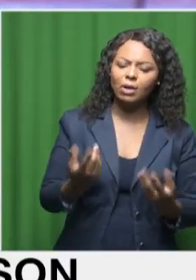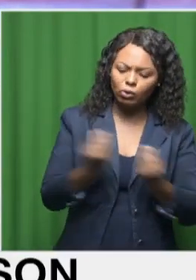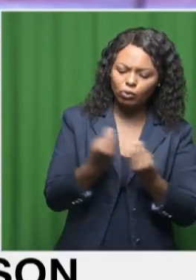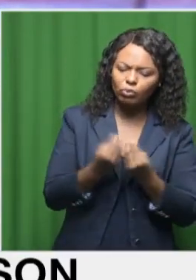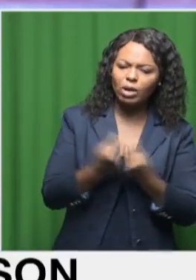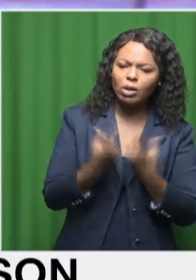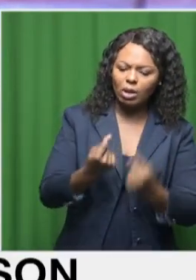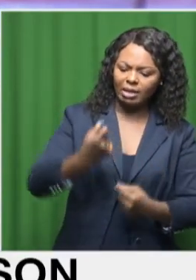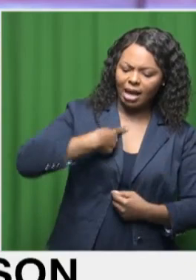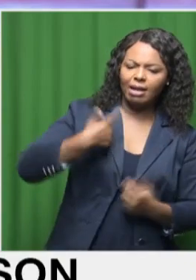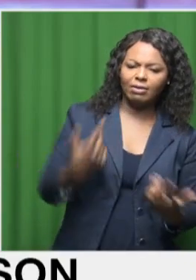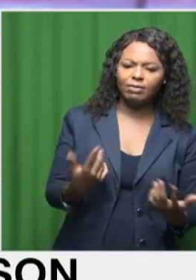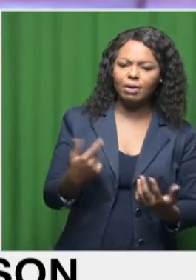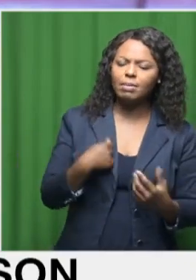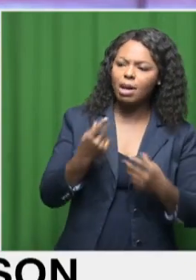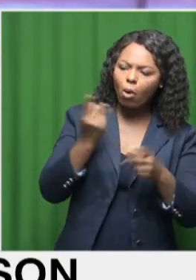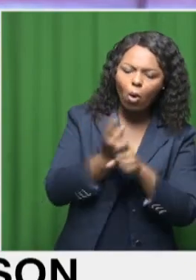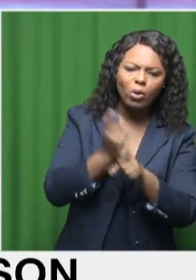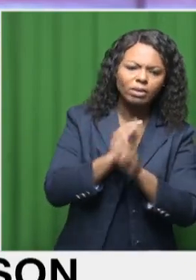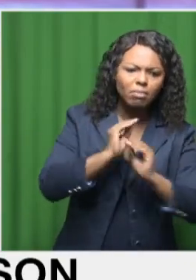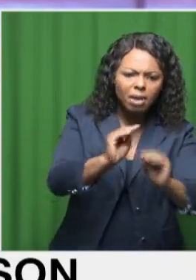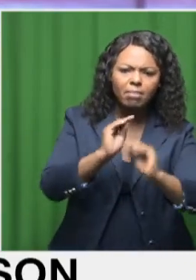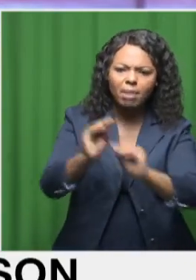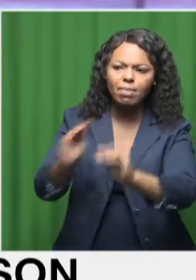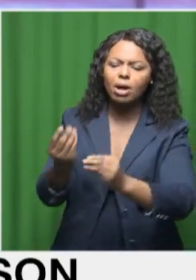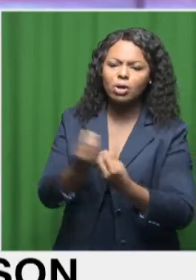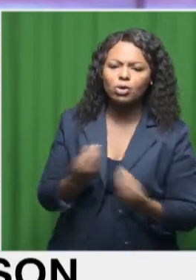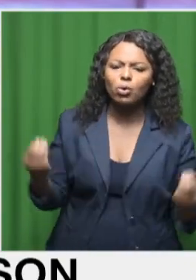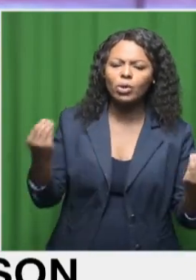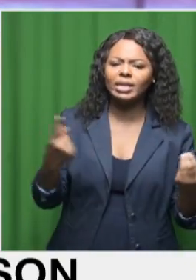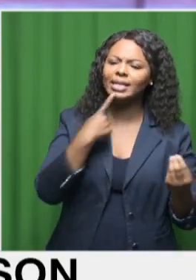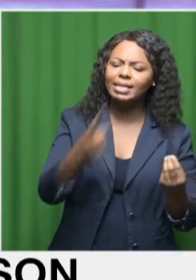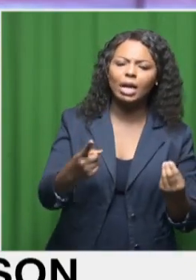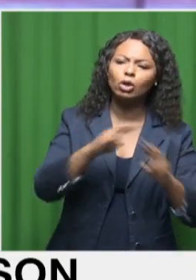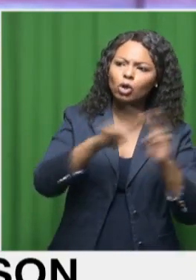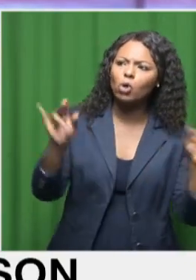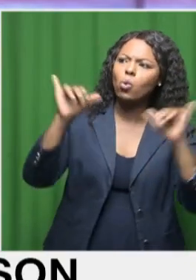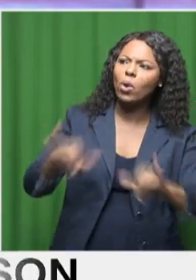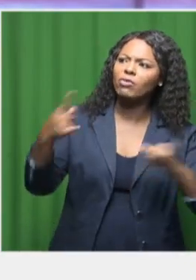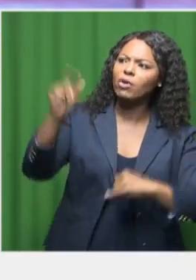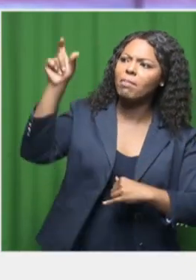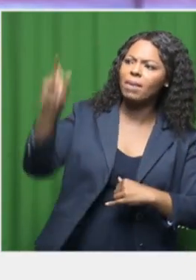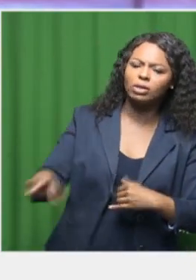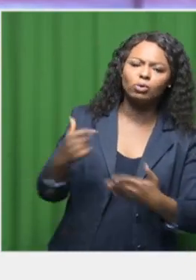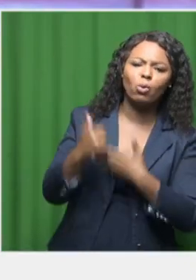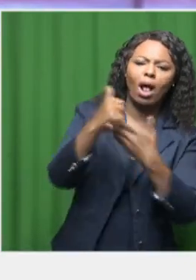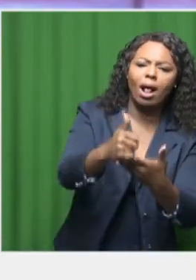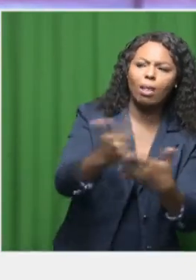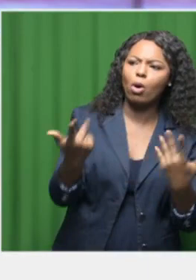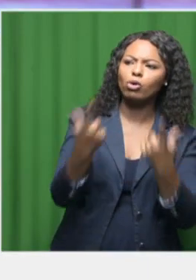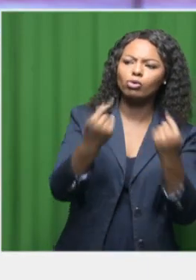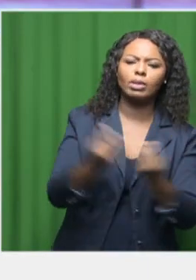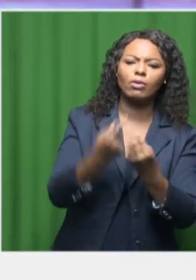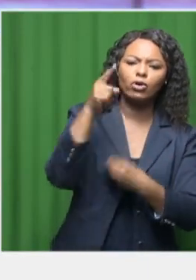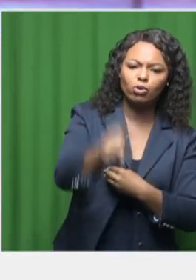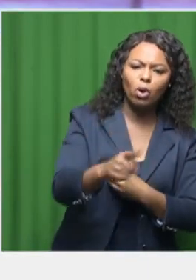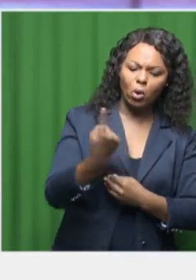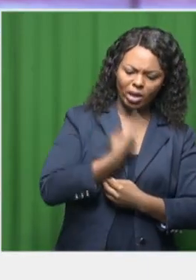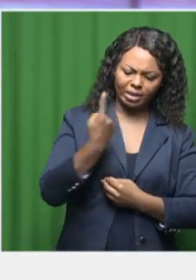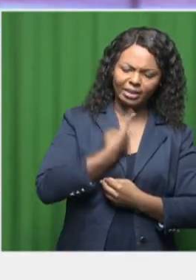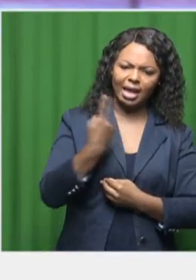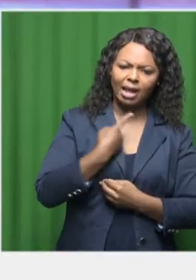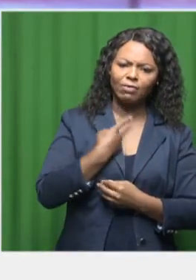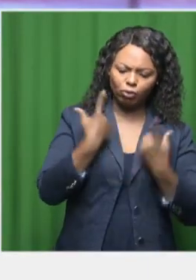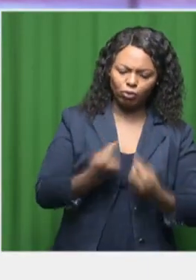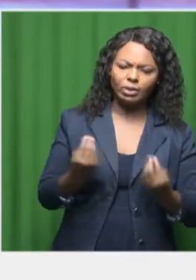and I do a lot of mentorship to young people and just say to him, don't wait for some messiah to come from some. Be the messiah.